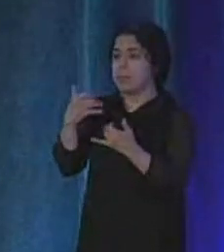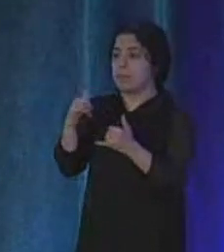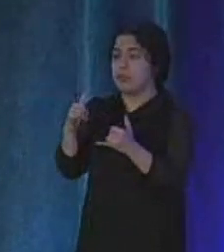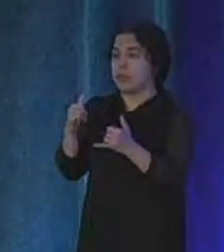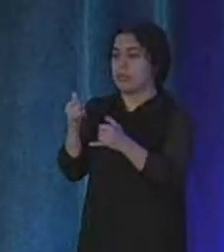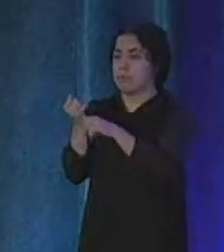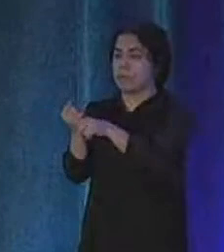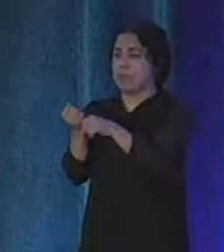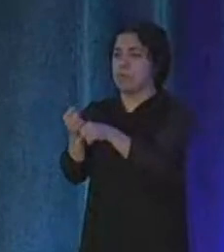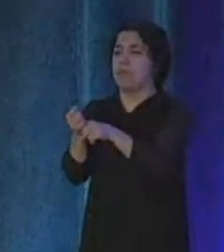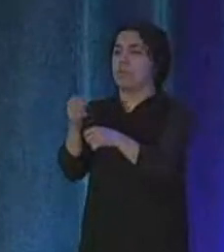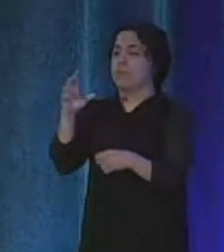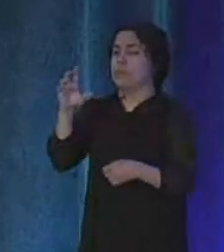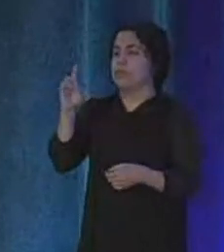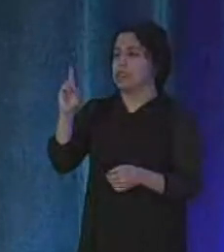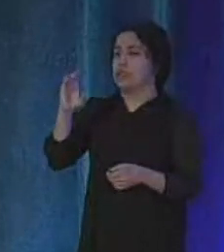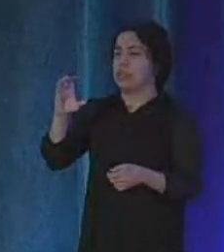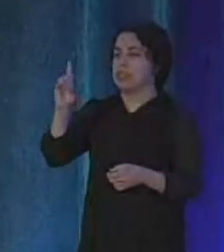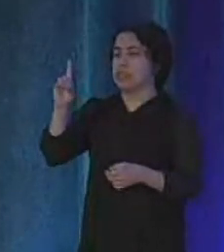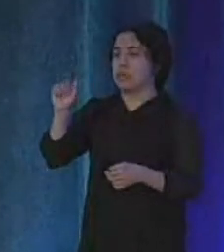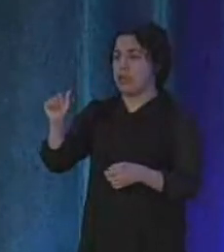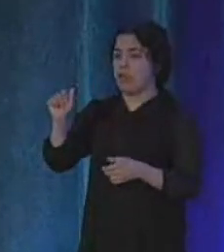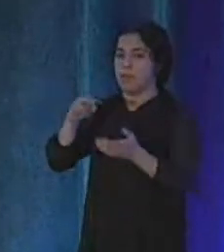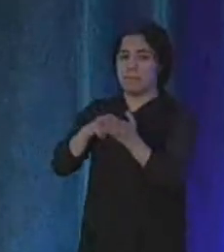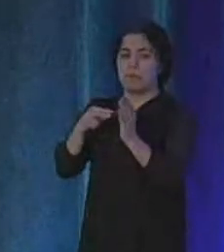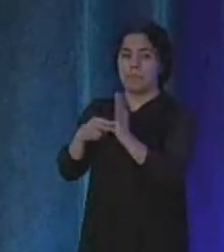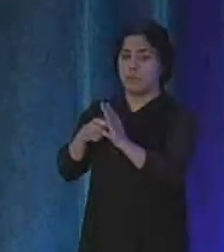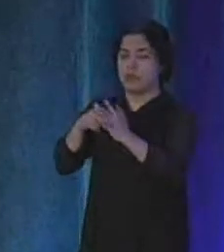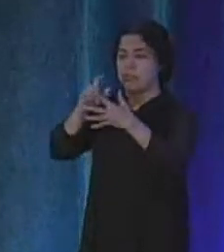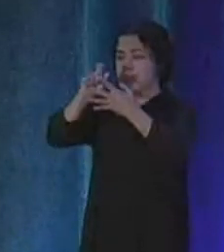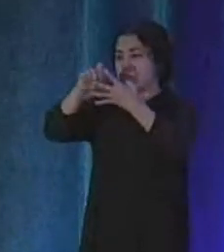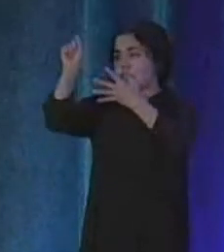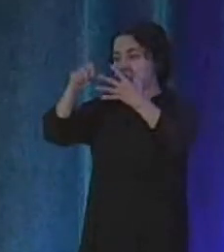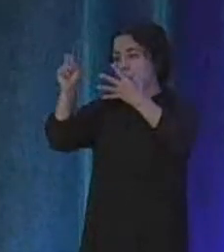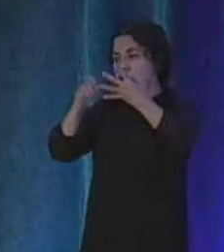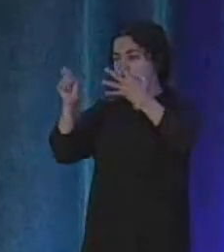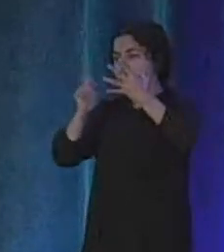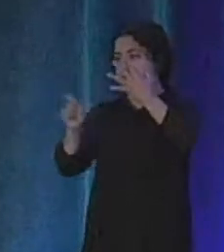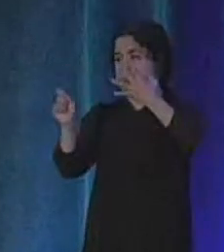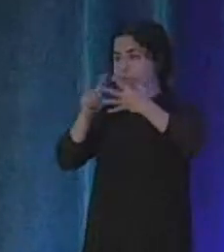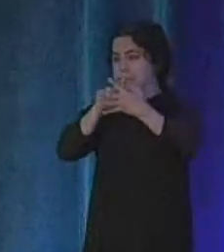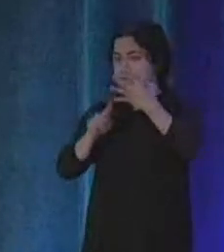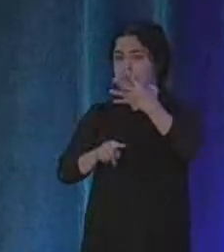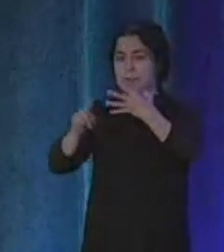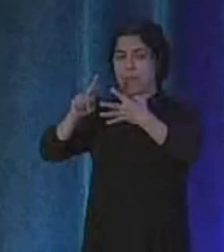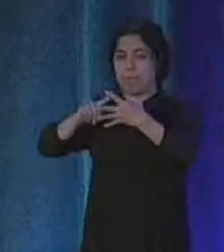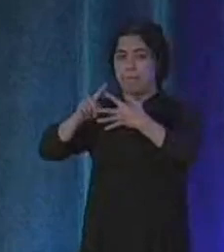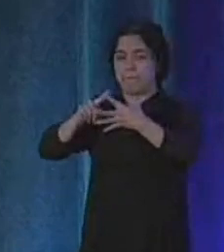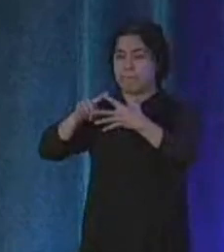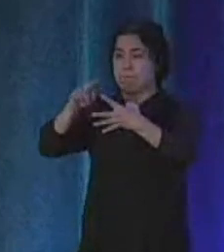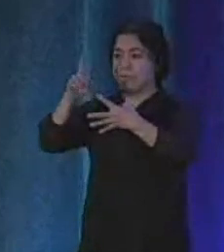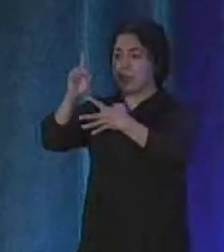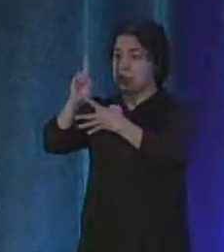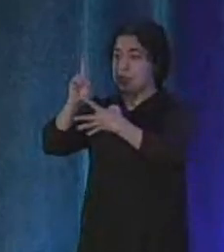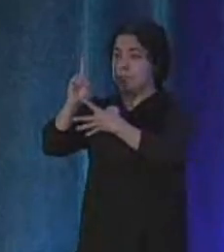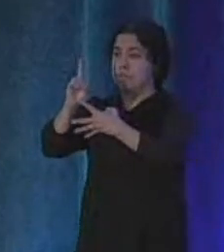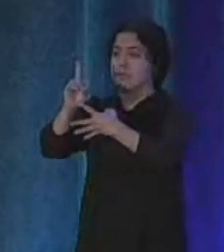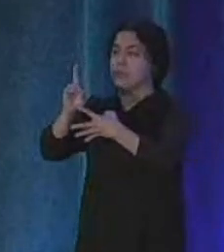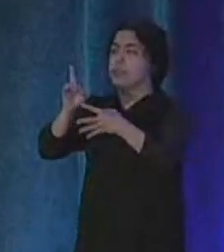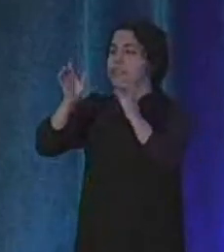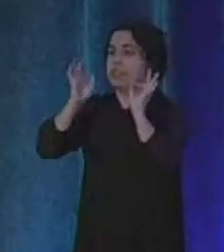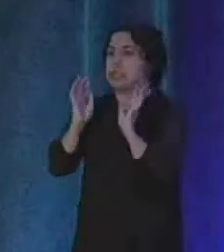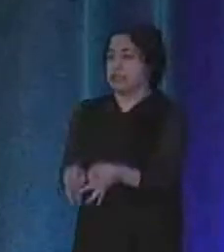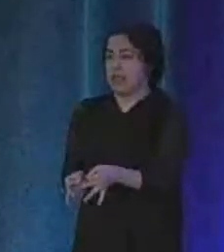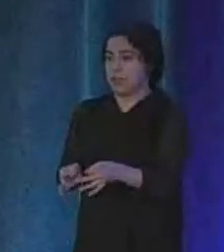and each of these stands for a checkbox on our checklist. So the first one here is decide. This is